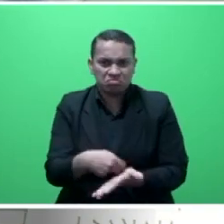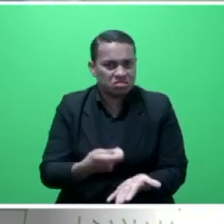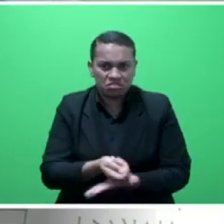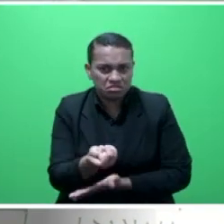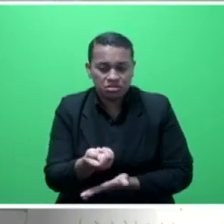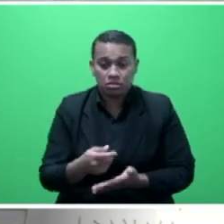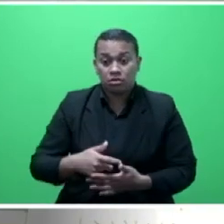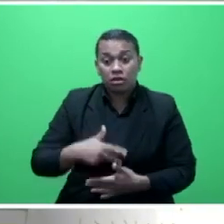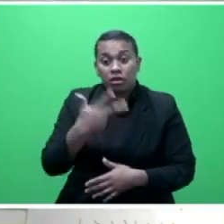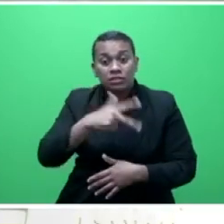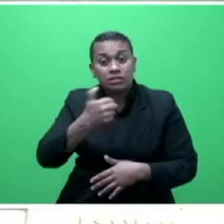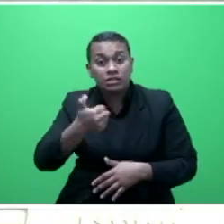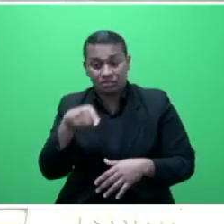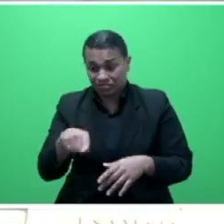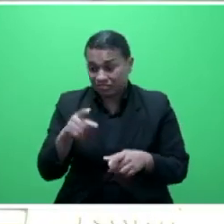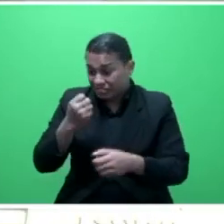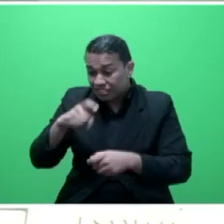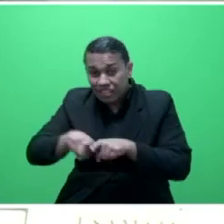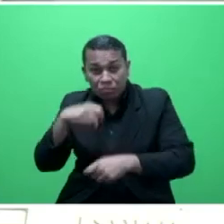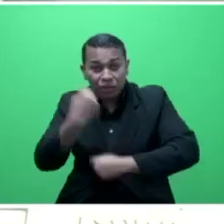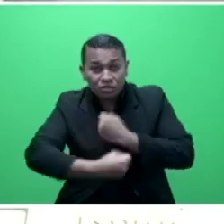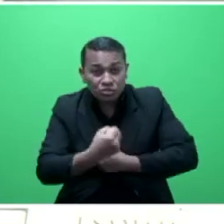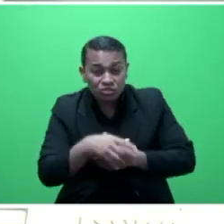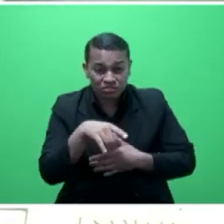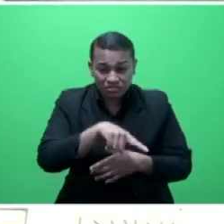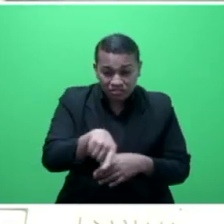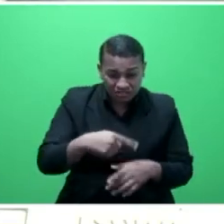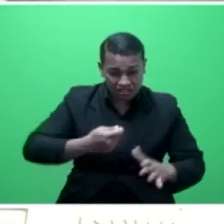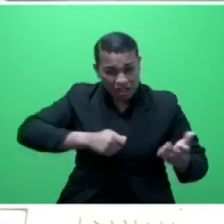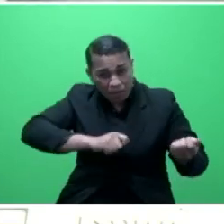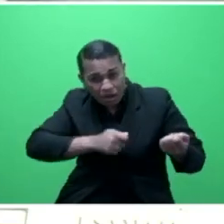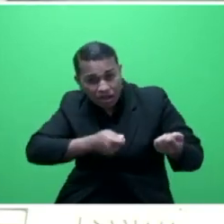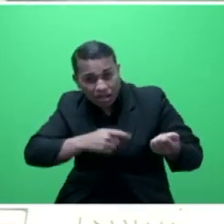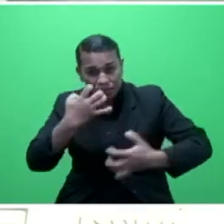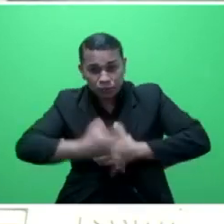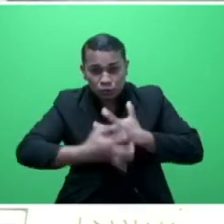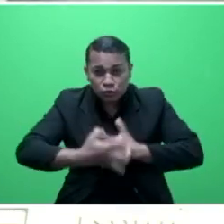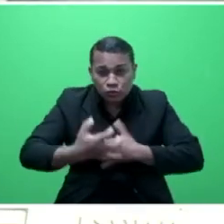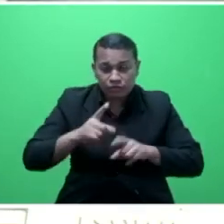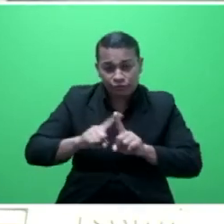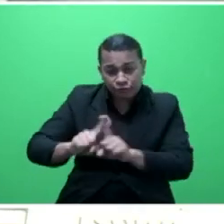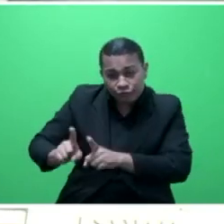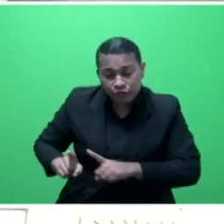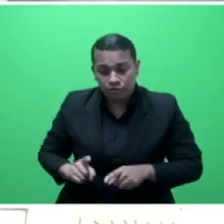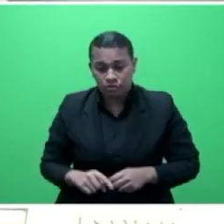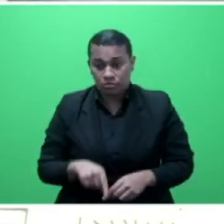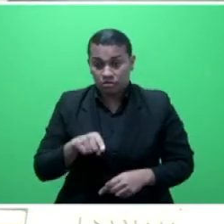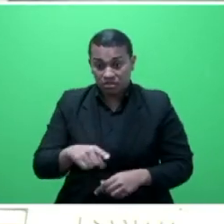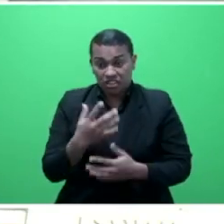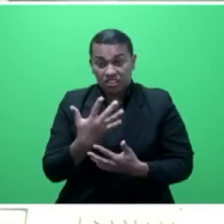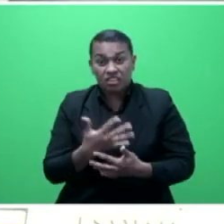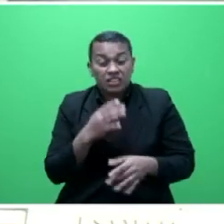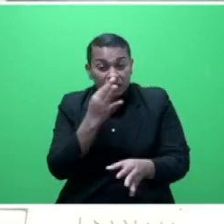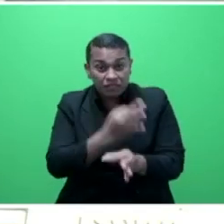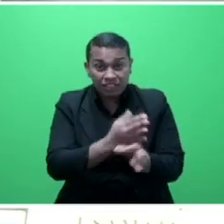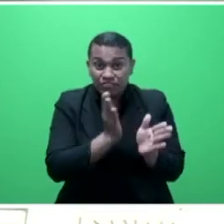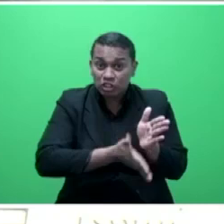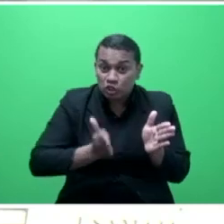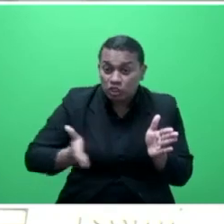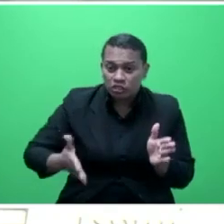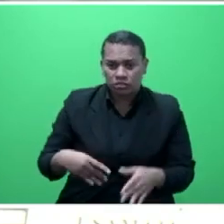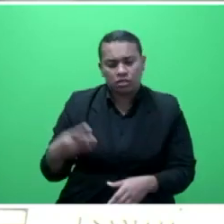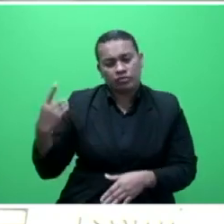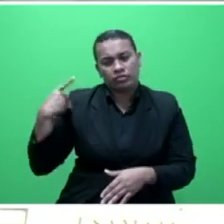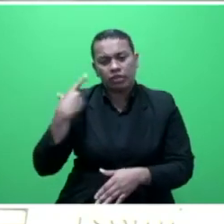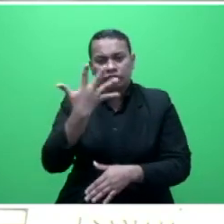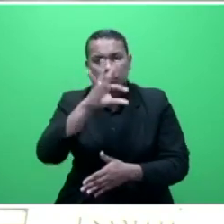machinery, mechanical appliances, and mechanical parts. We are reducing fiscal duty to 5% and eliminating import excise duty on a